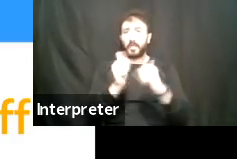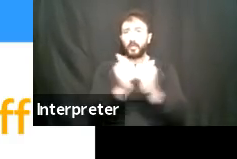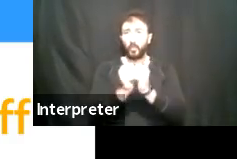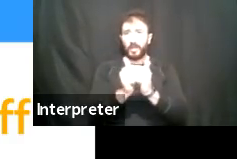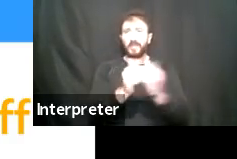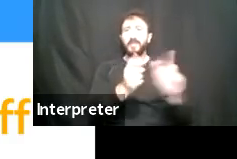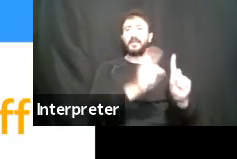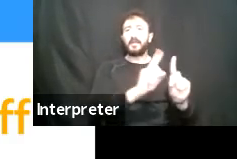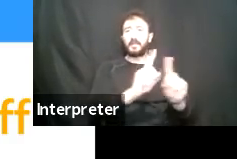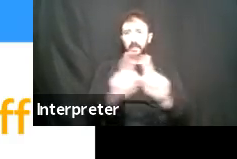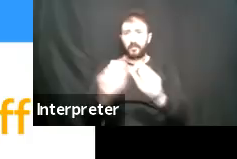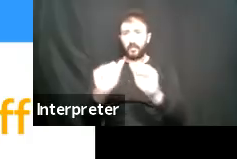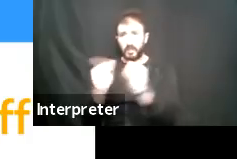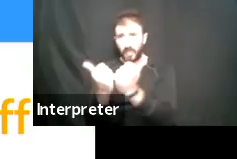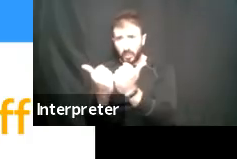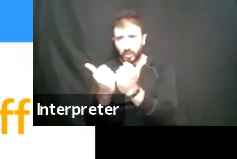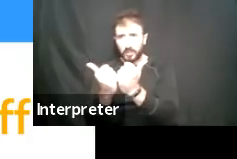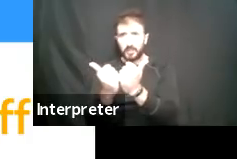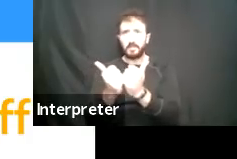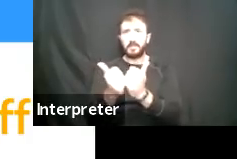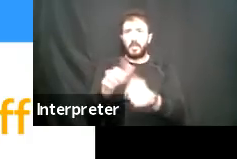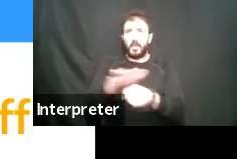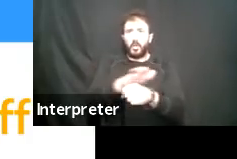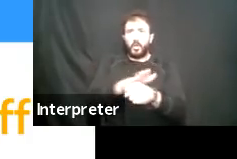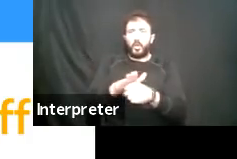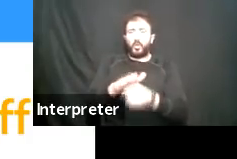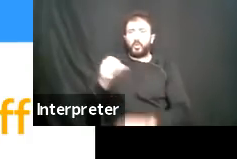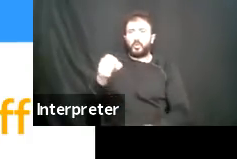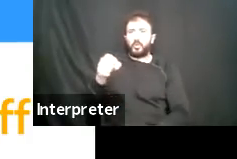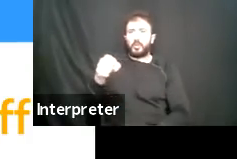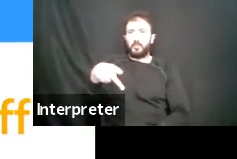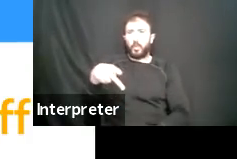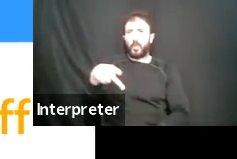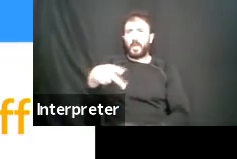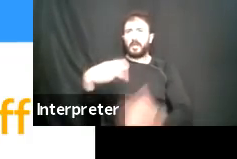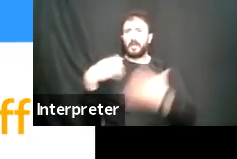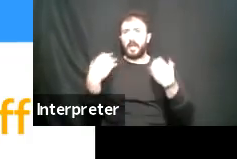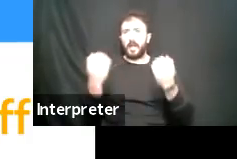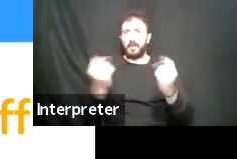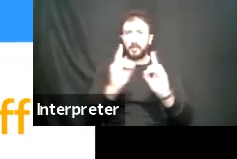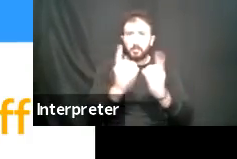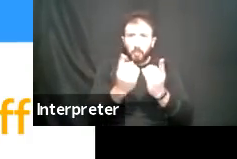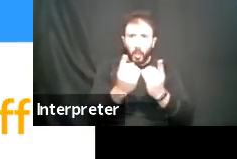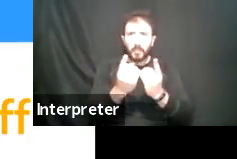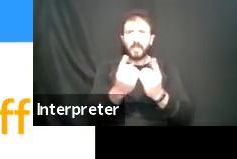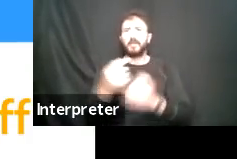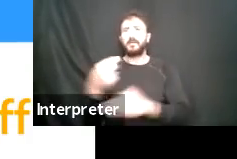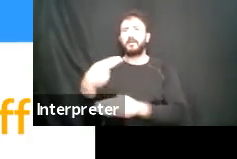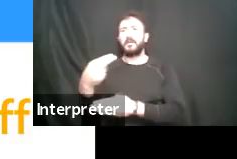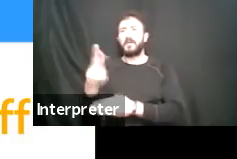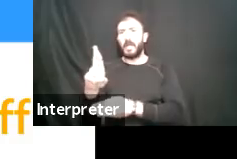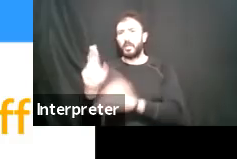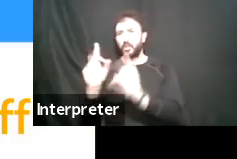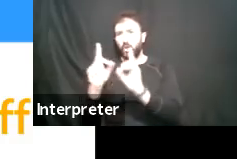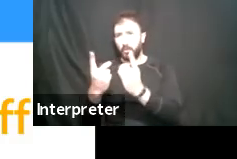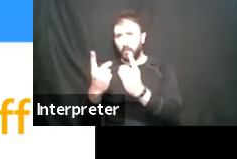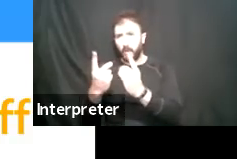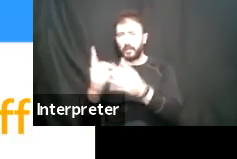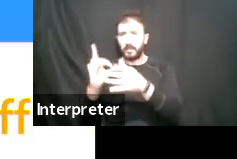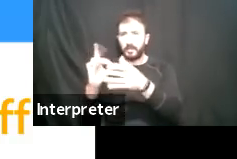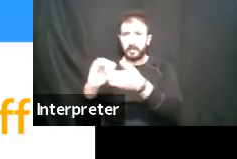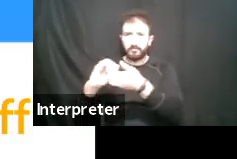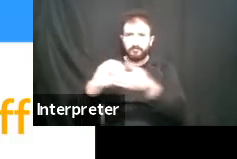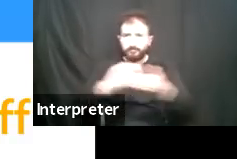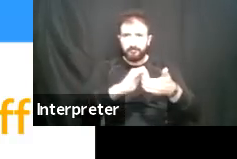department and our own HR specialist on what do we do? What if I'm an employee that's over 65